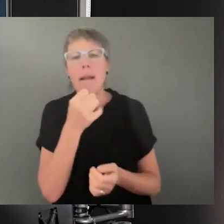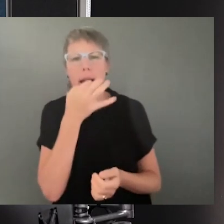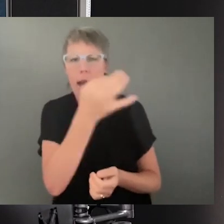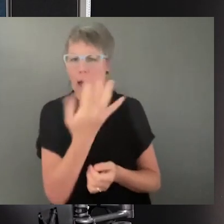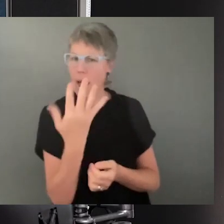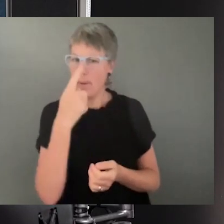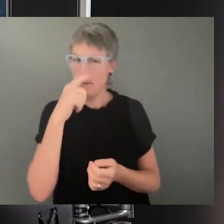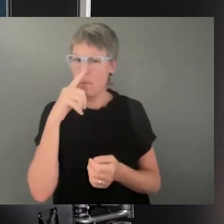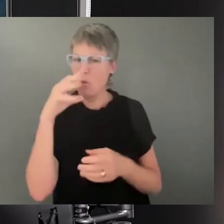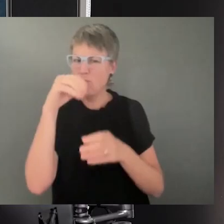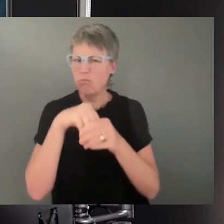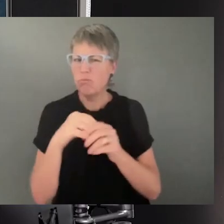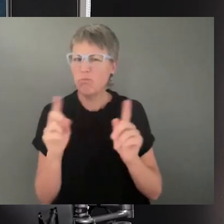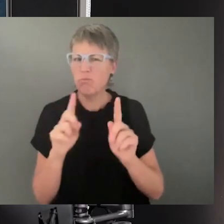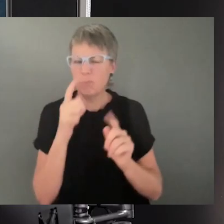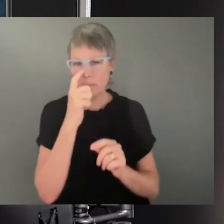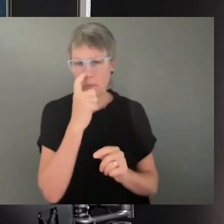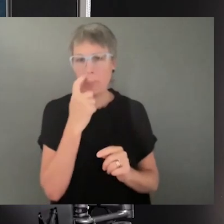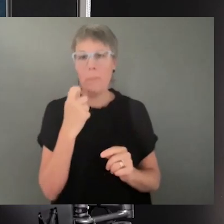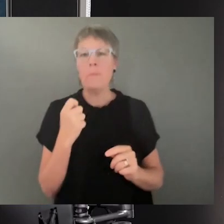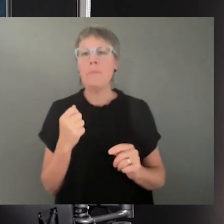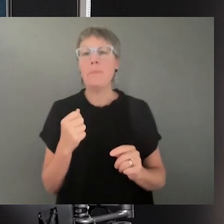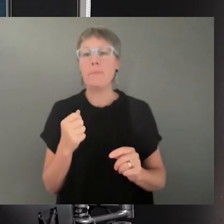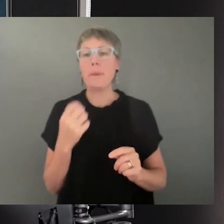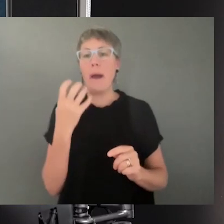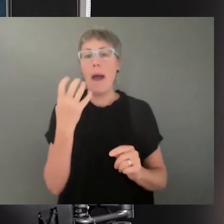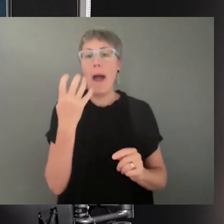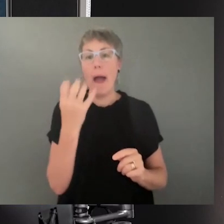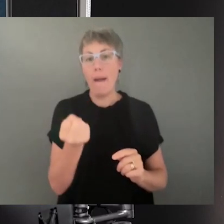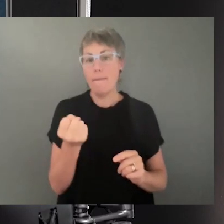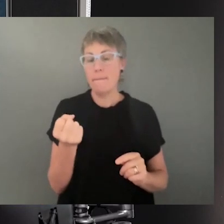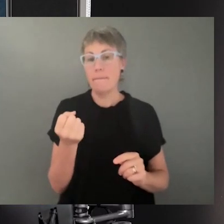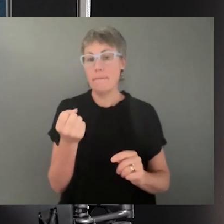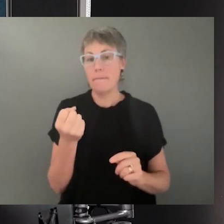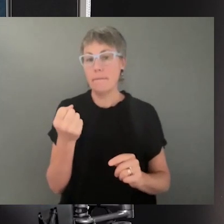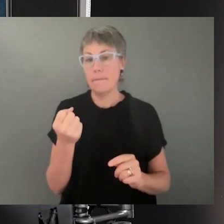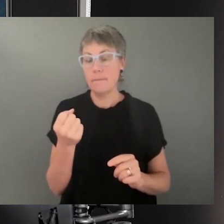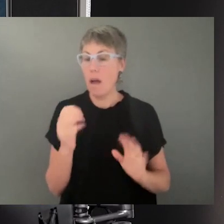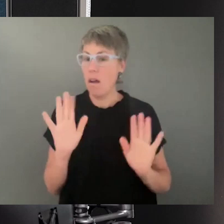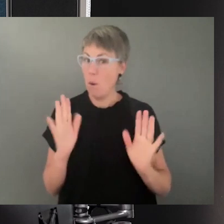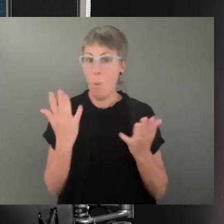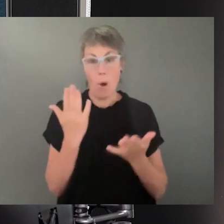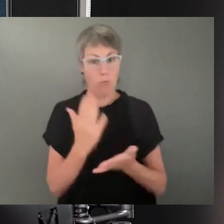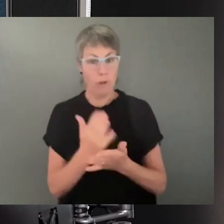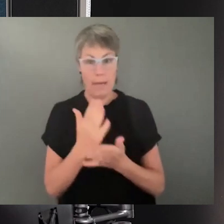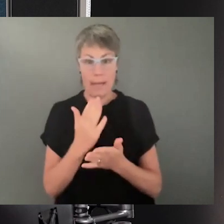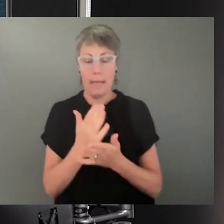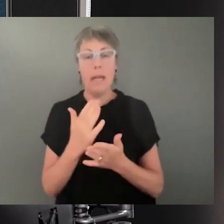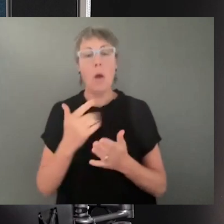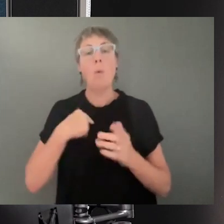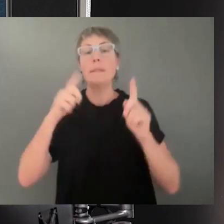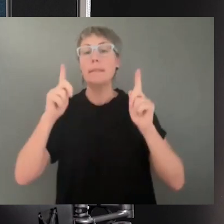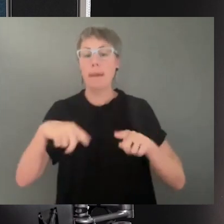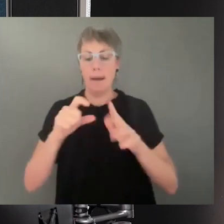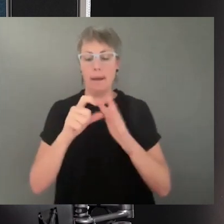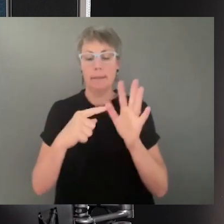of people who've been involved that have been entered into this database. Going back to, in fact, the 1960s, a lot